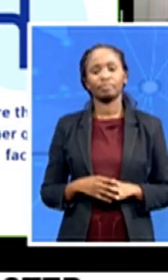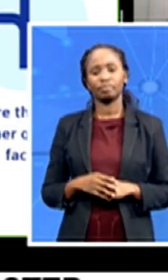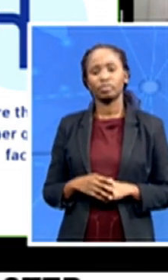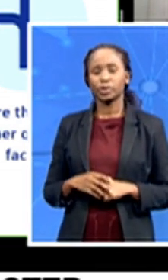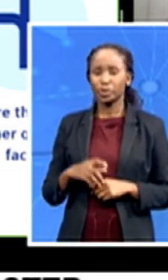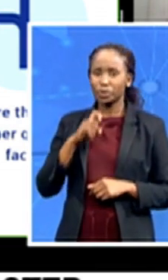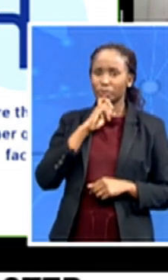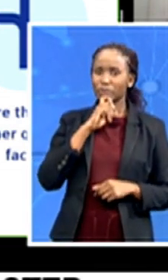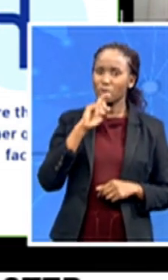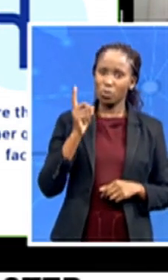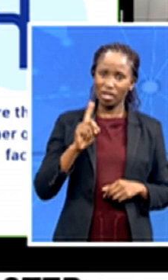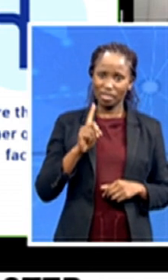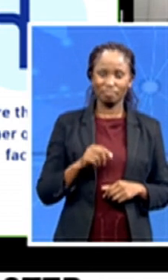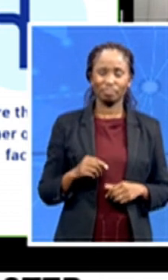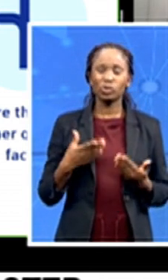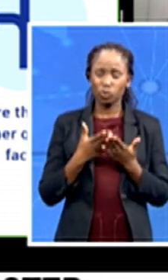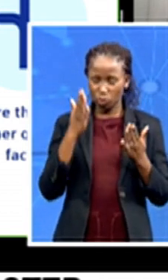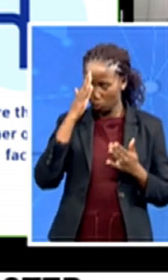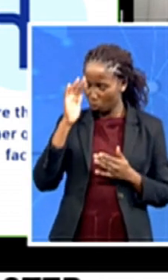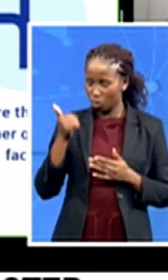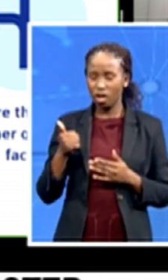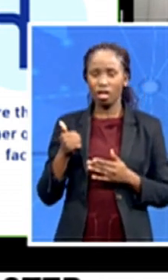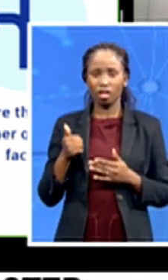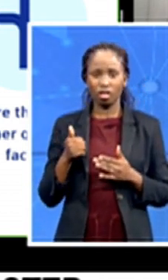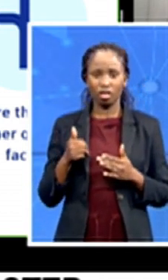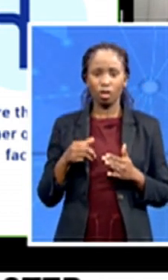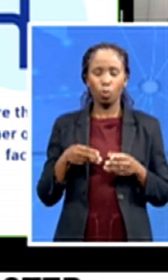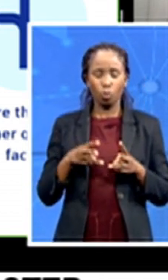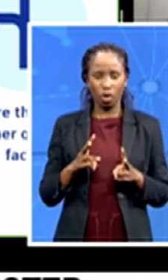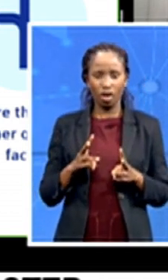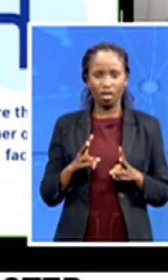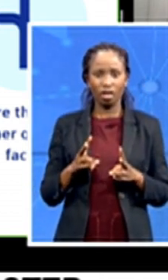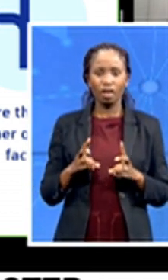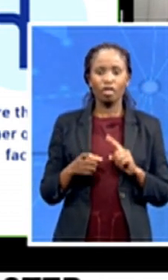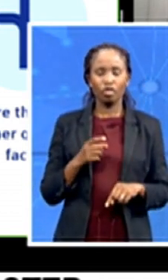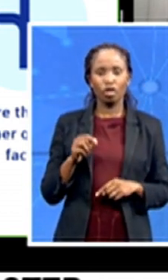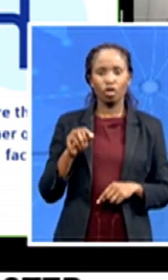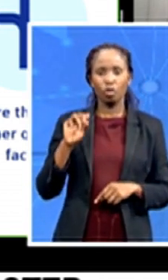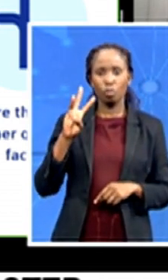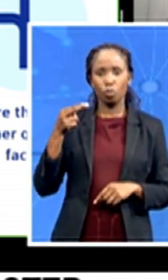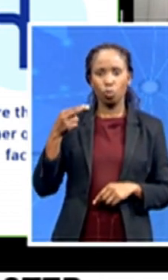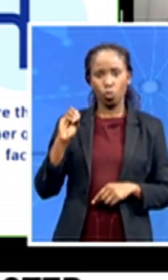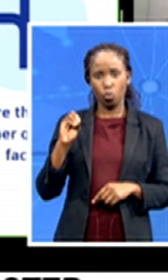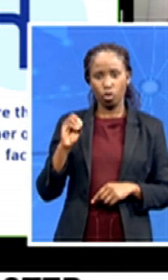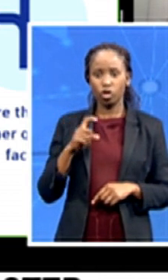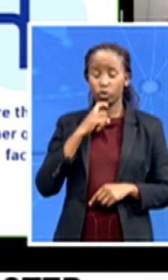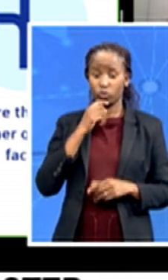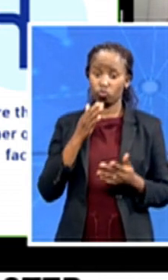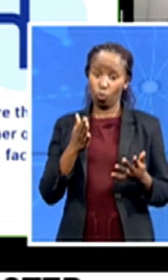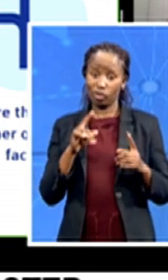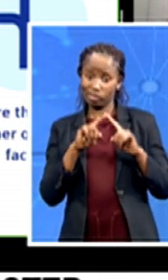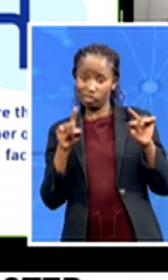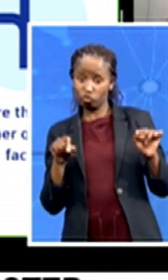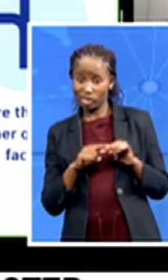the World Health Organization, as you can see here on the left hand of the screen. So there are a certain number of very